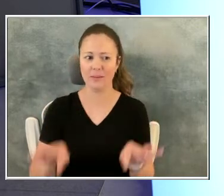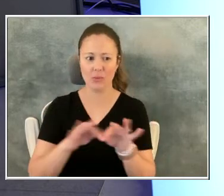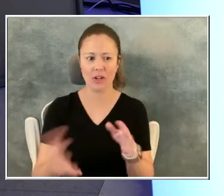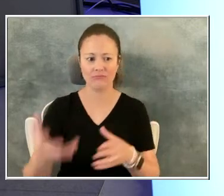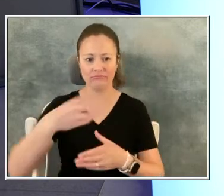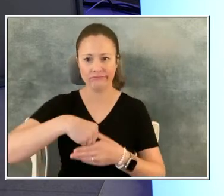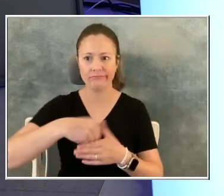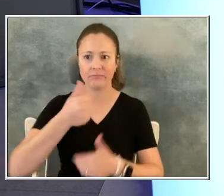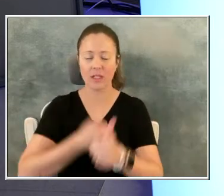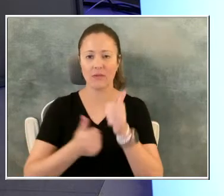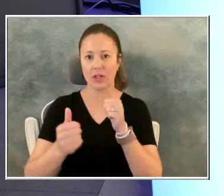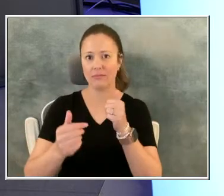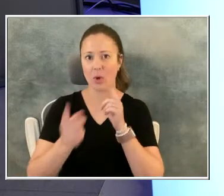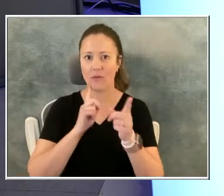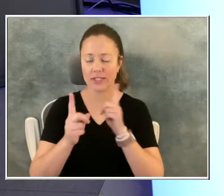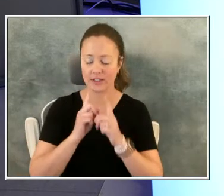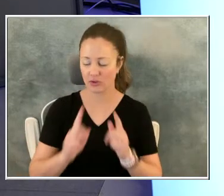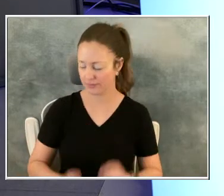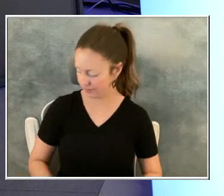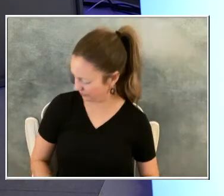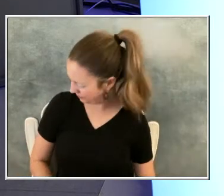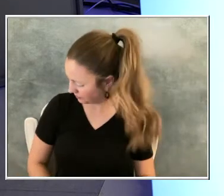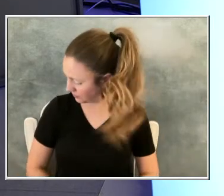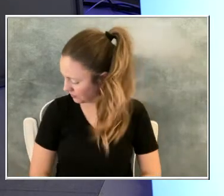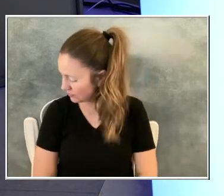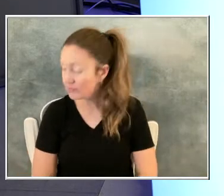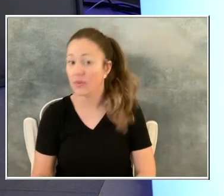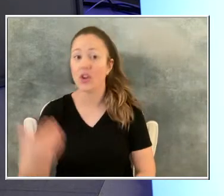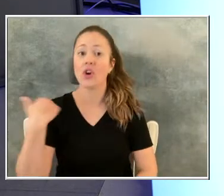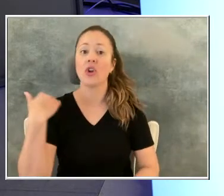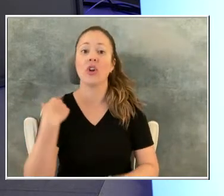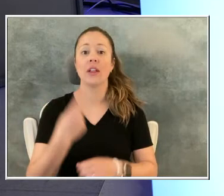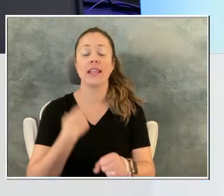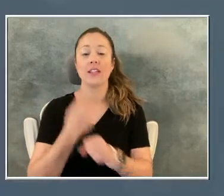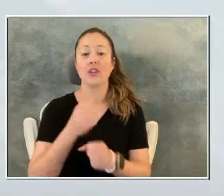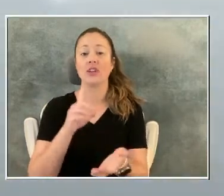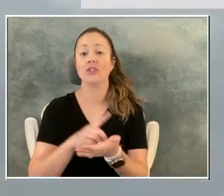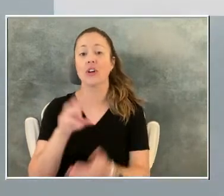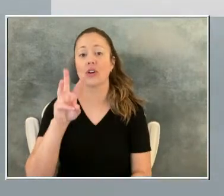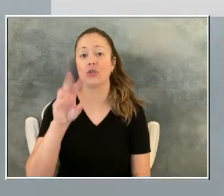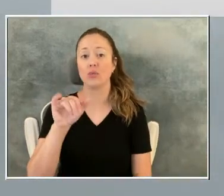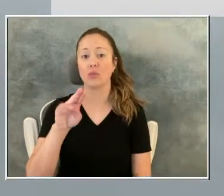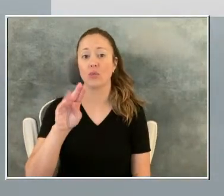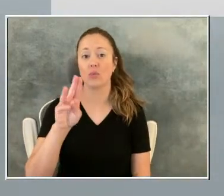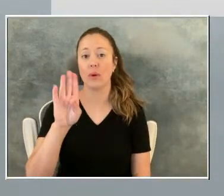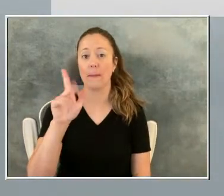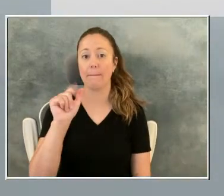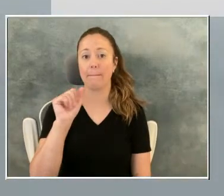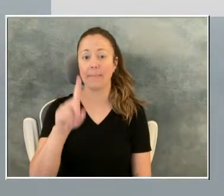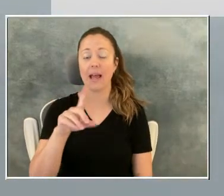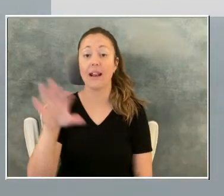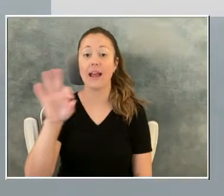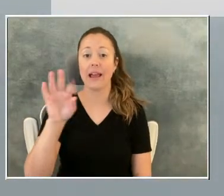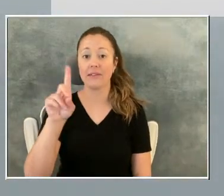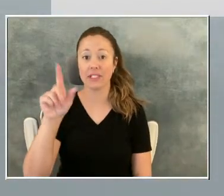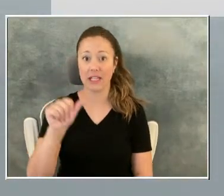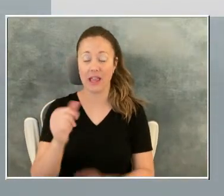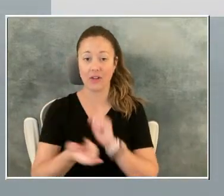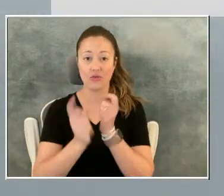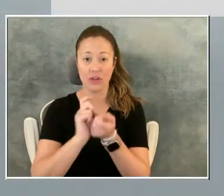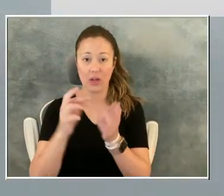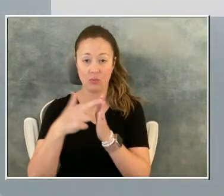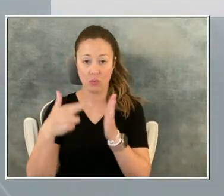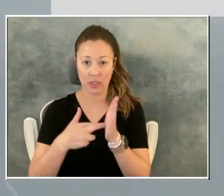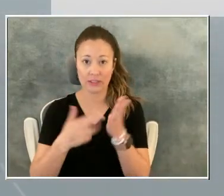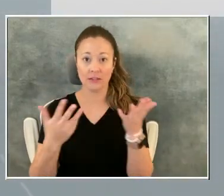But earlier this year, Dr. Winblad, back in March, the FDA updated the standards. We've talked about this. Starting in